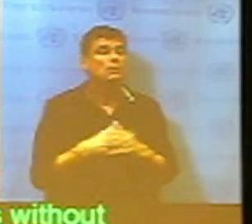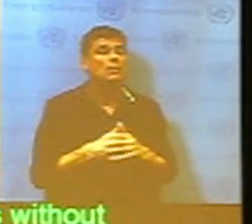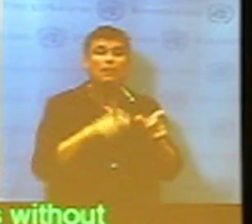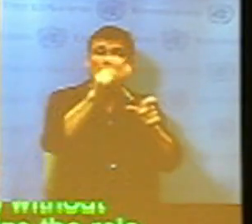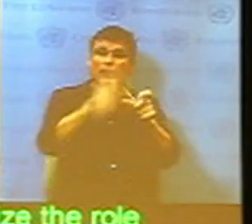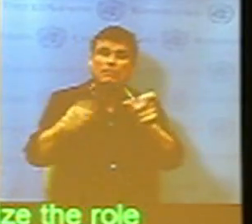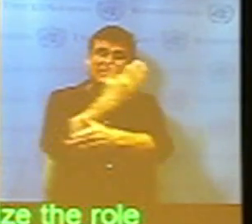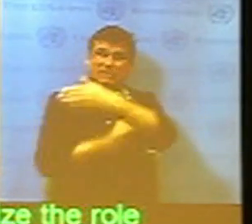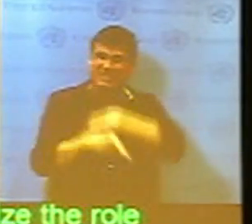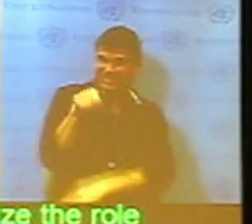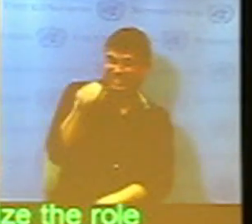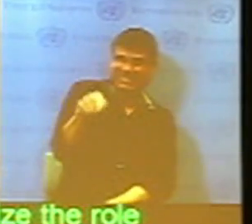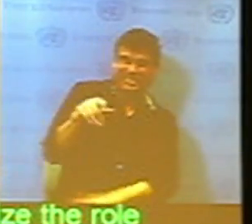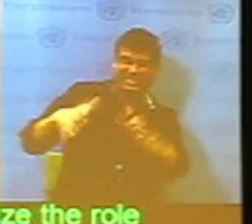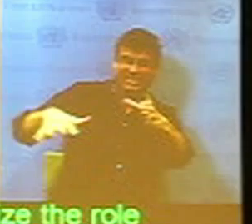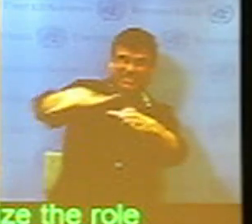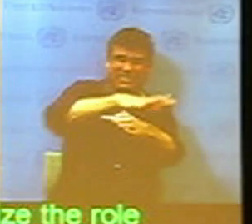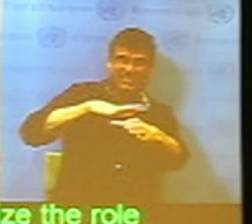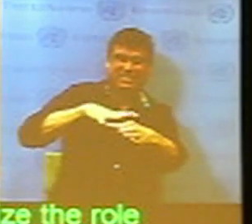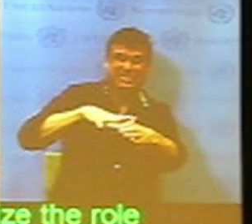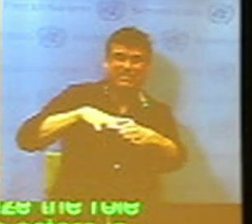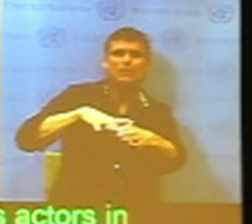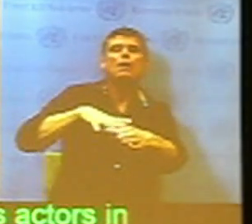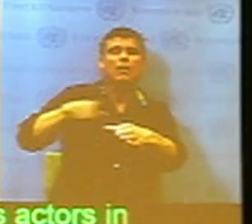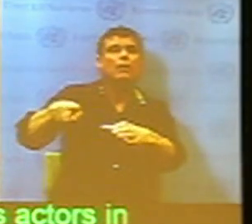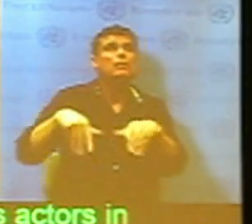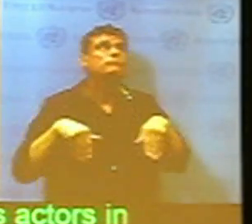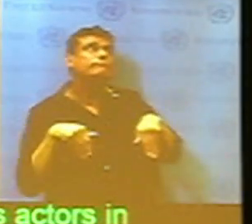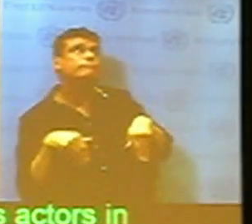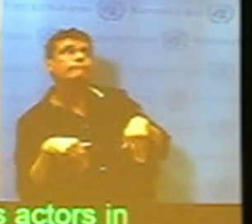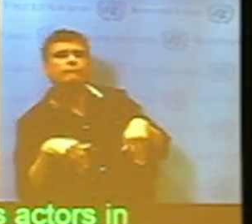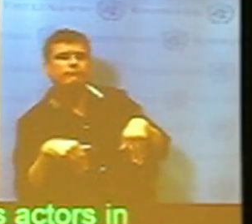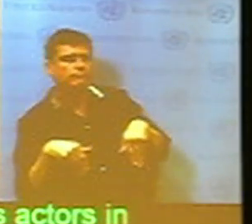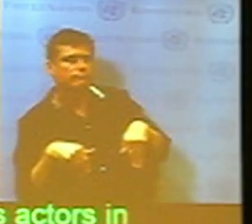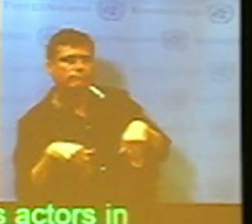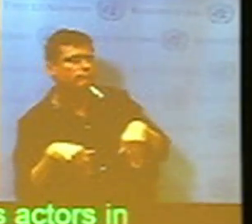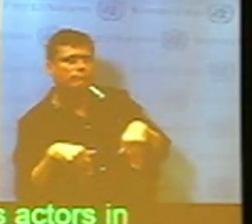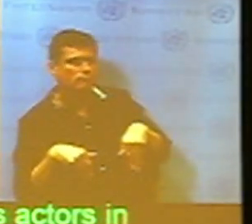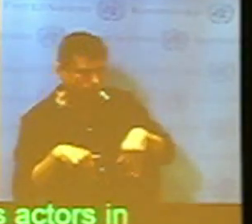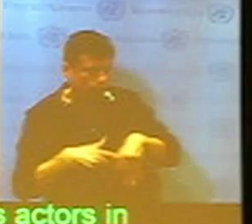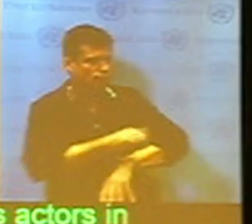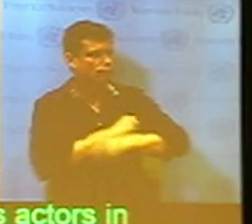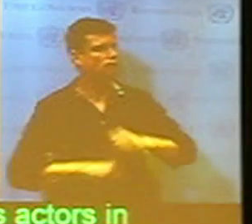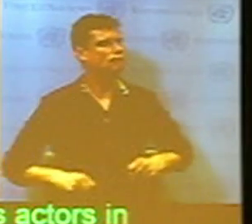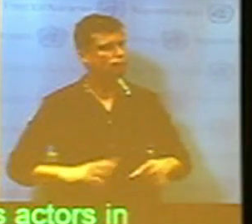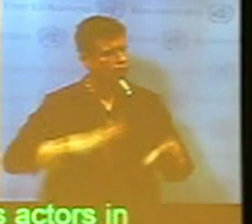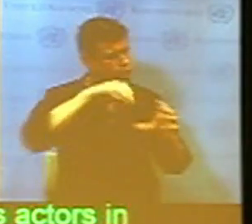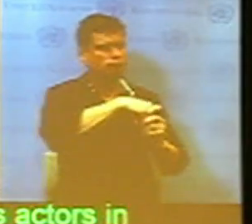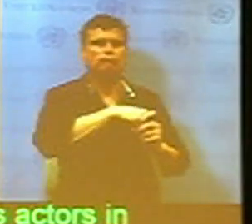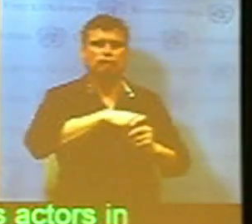response. Over 150 entities, including states, UN agencies and civil